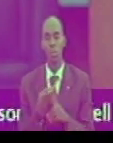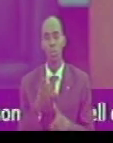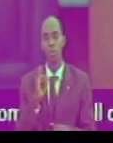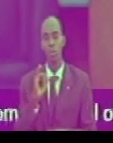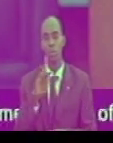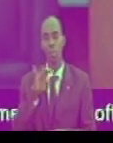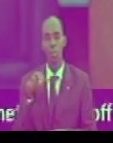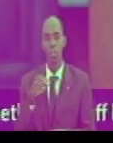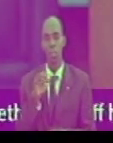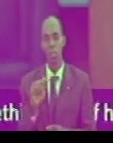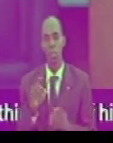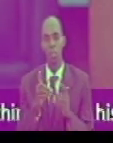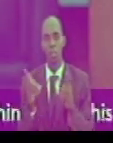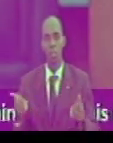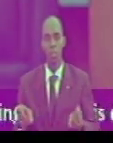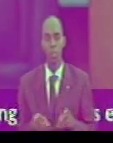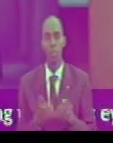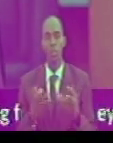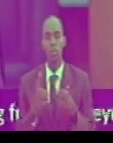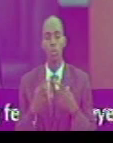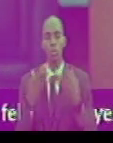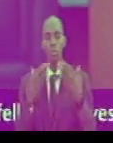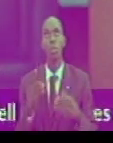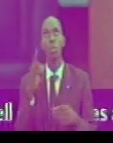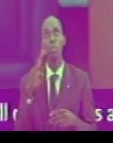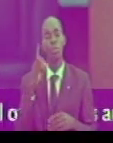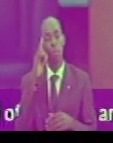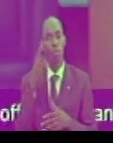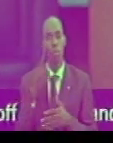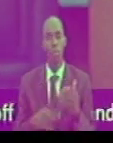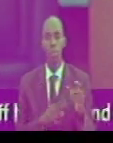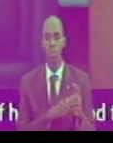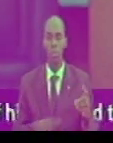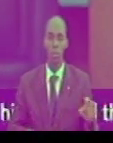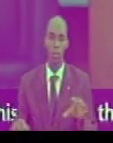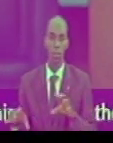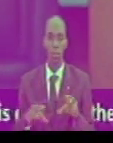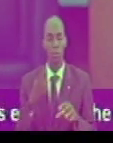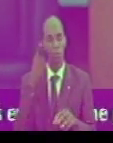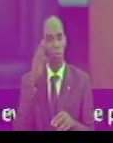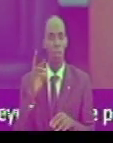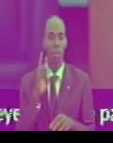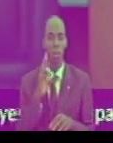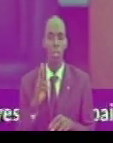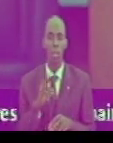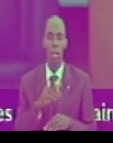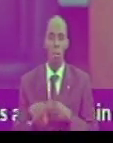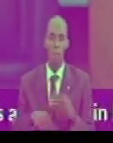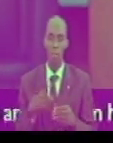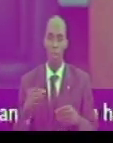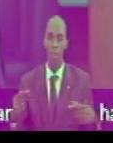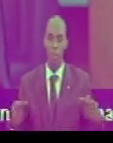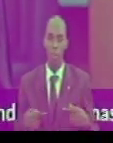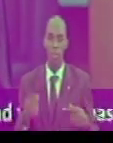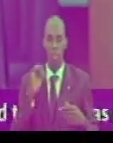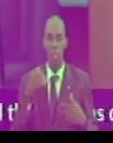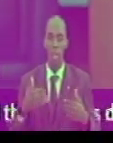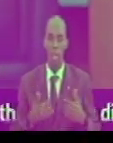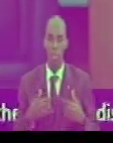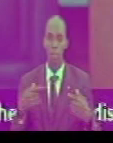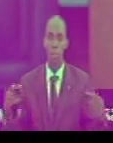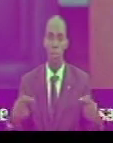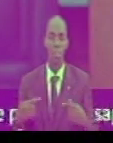has been paining me since when I was in school this September. So when I heard that they are having a